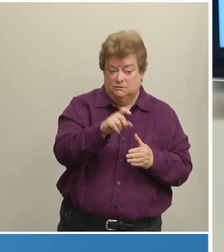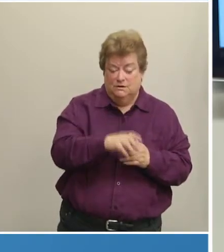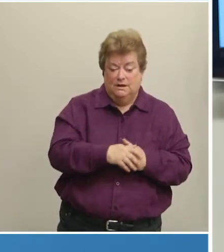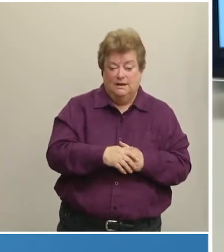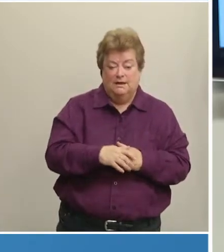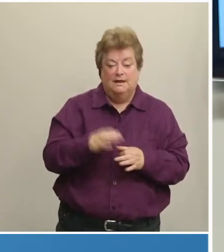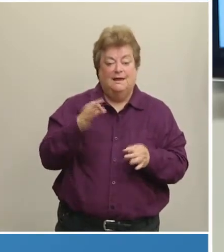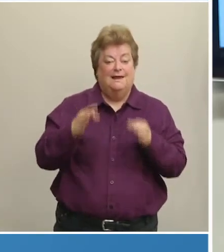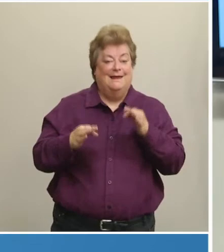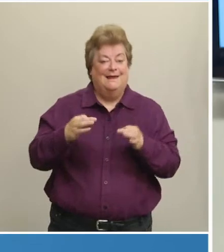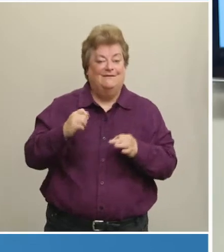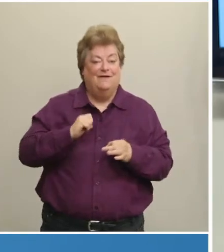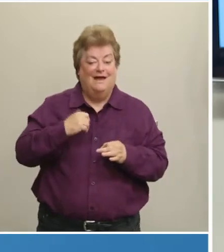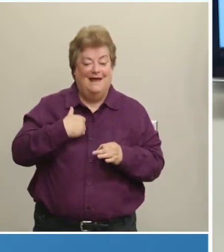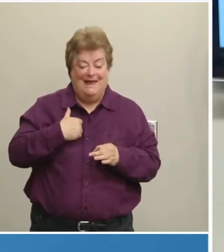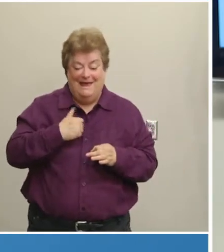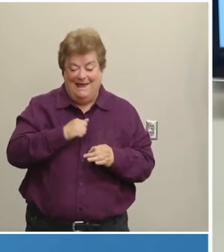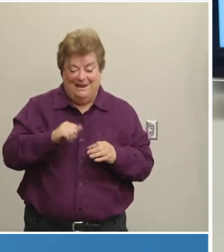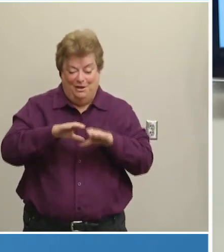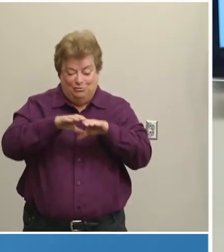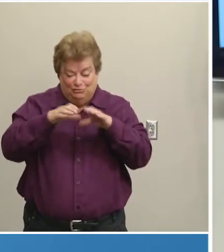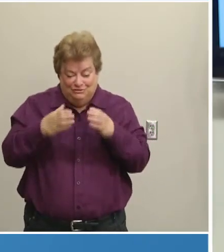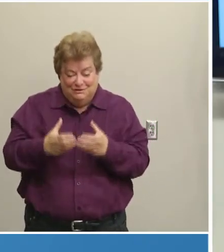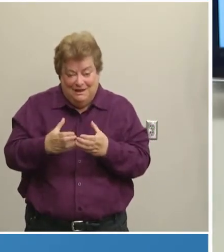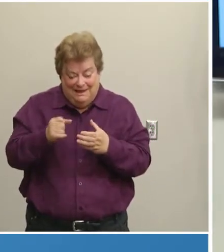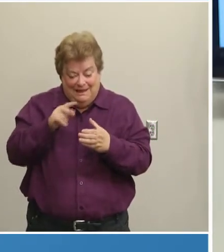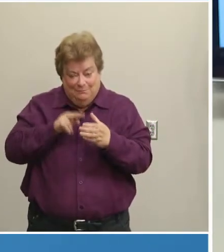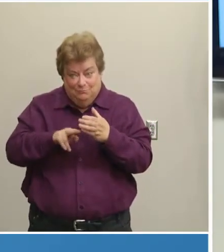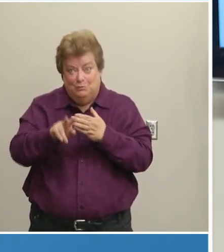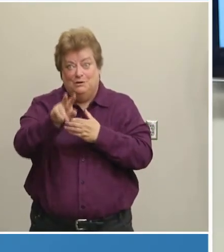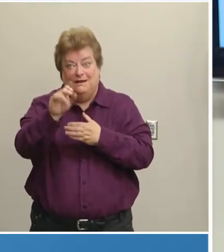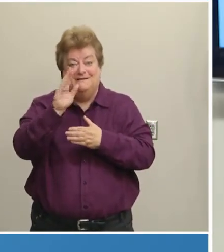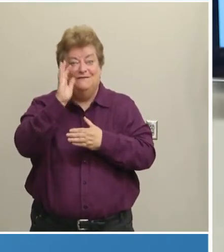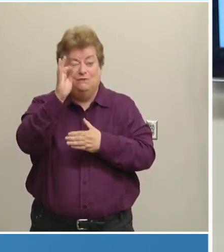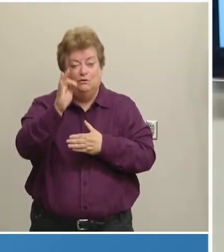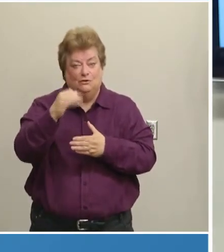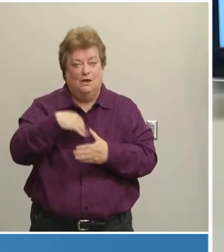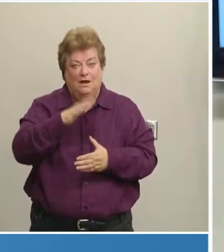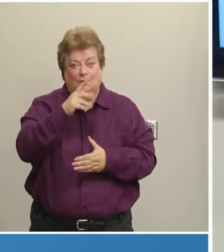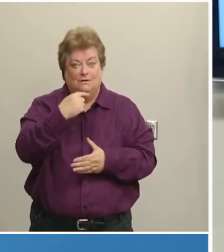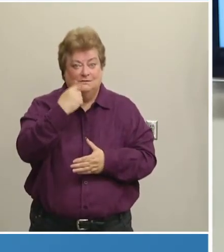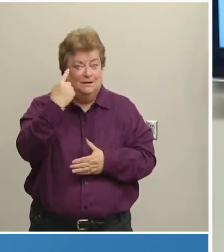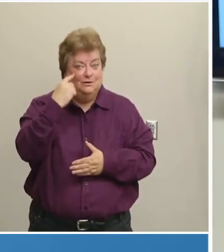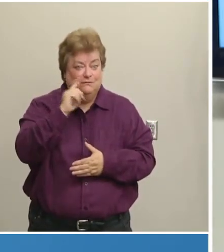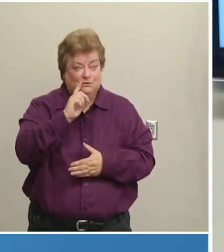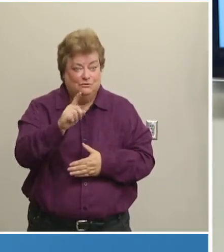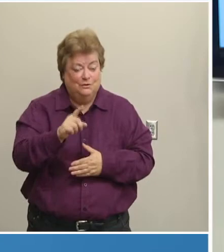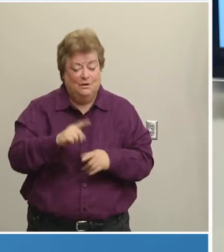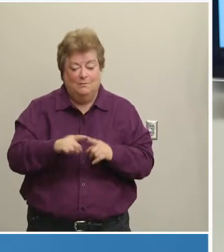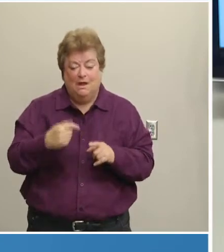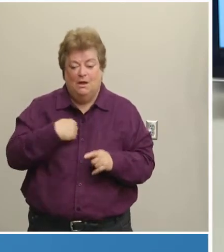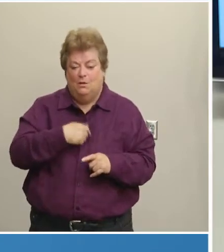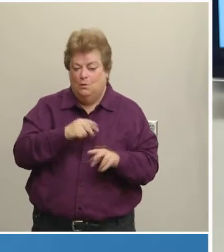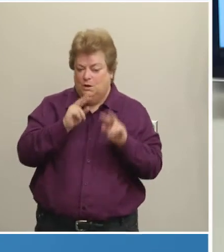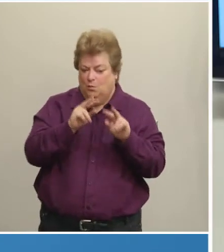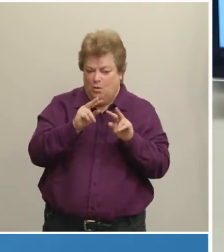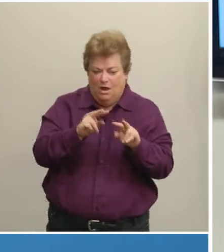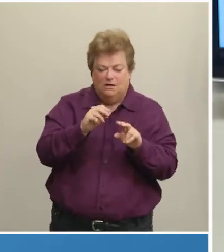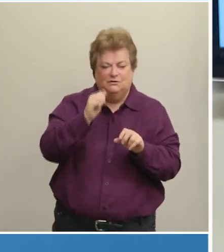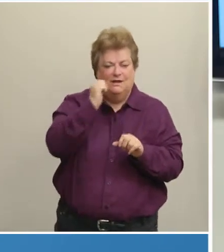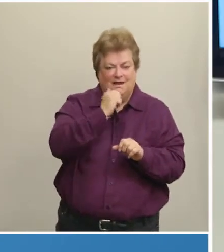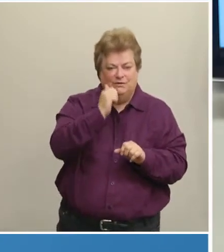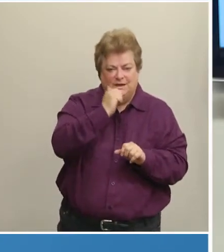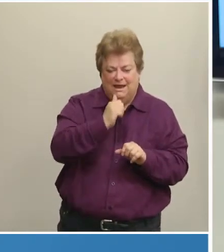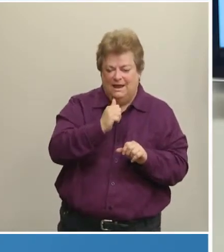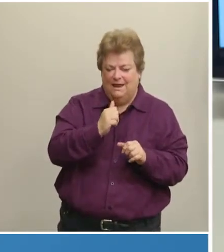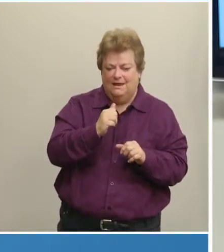Bill, if I had a crystal ball, I could probably tell you that for sure. But I do know, we're watching every day about